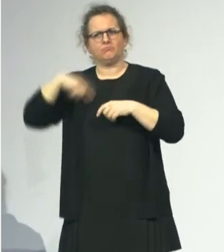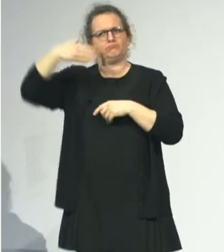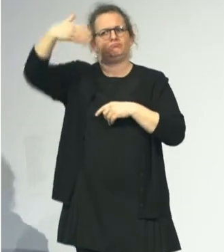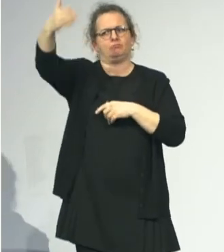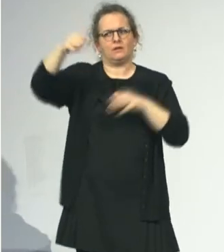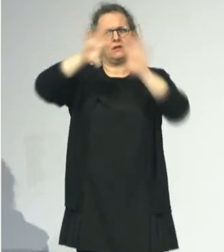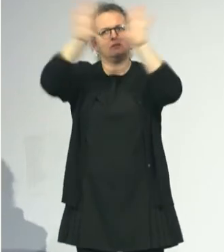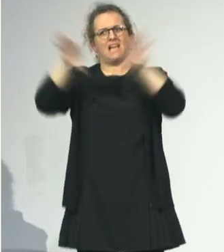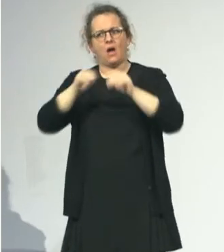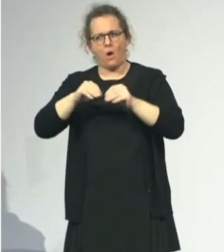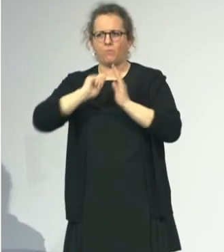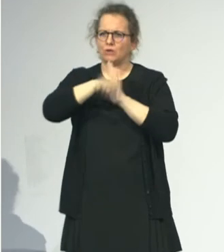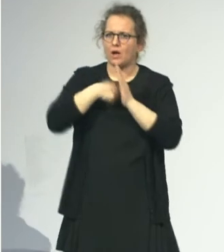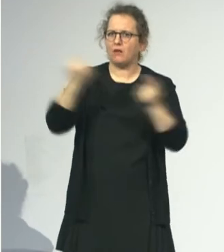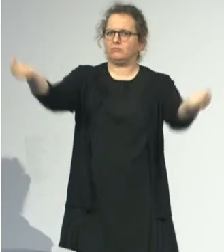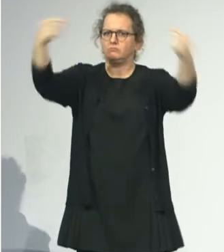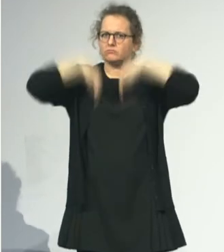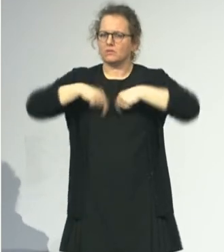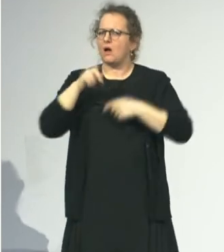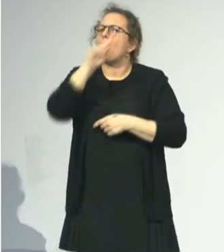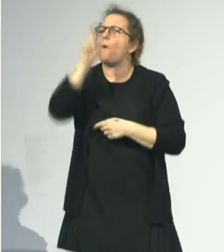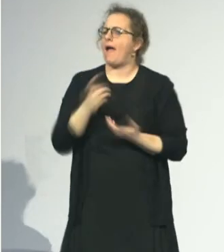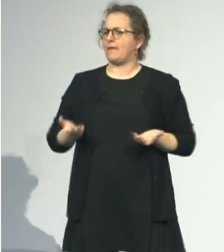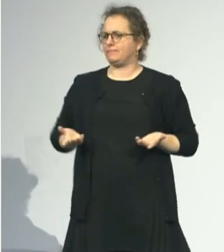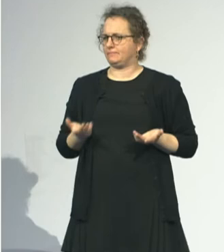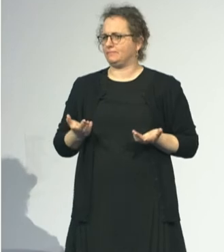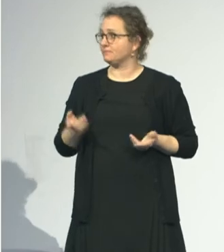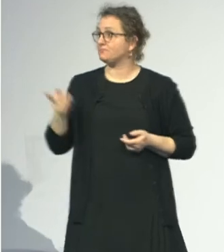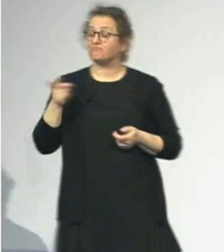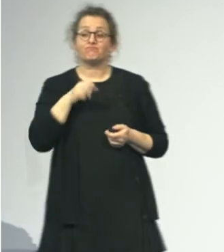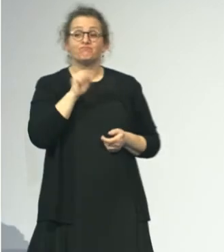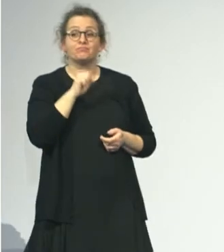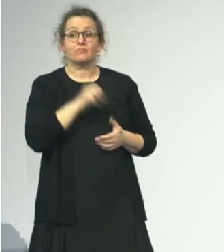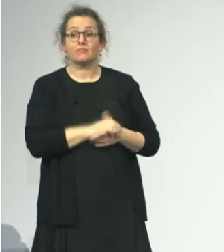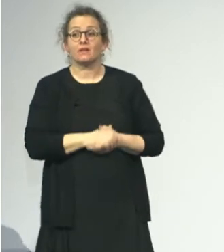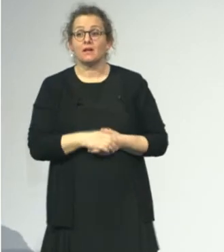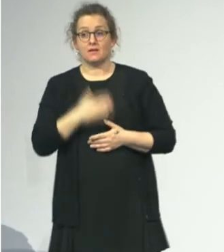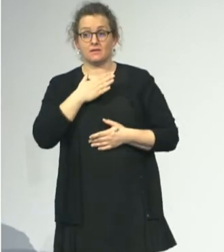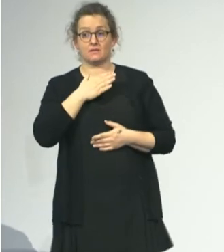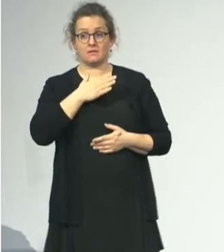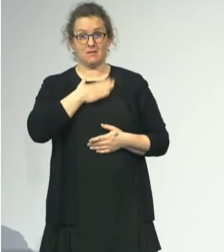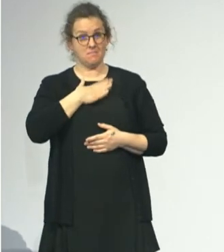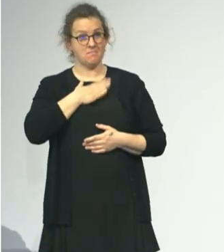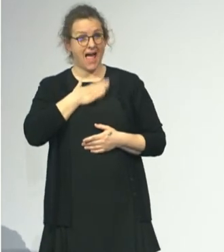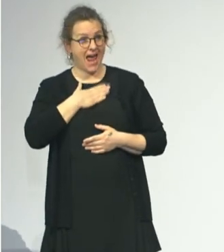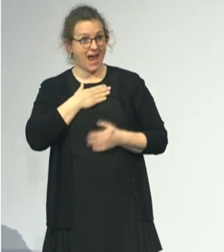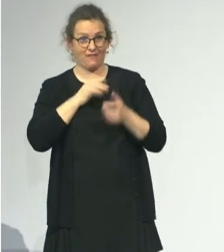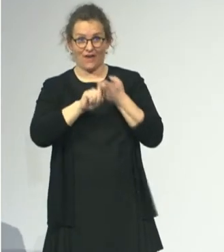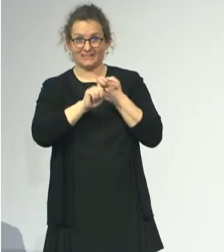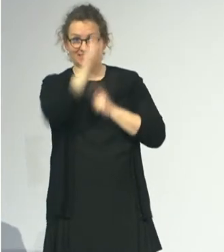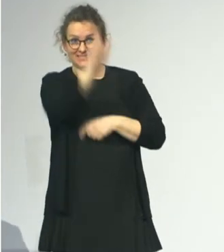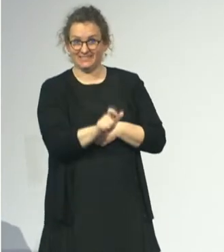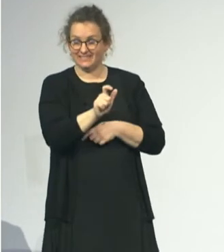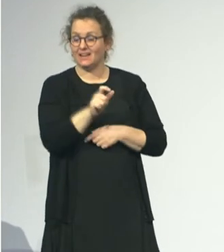Casey? Because I'm very proud to call her my friend. The first time I came to Zero Project, Netta used to be with the